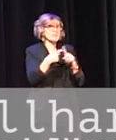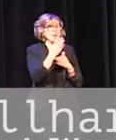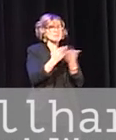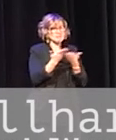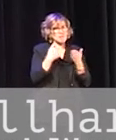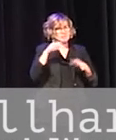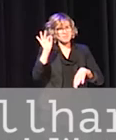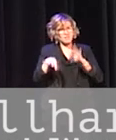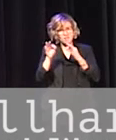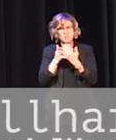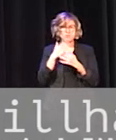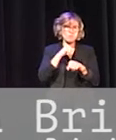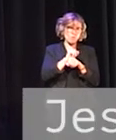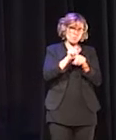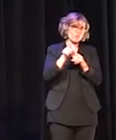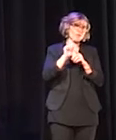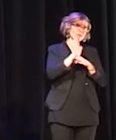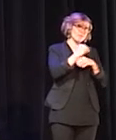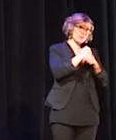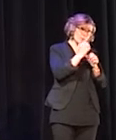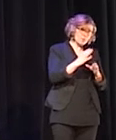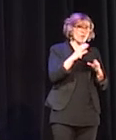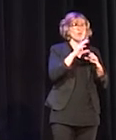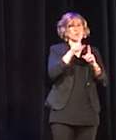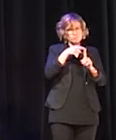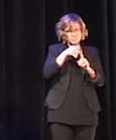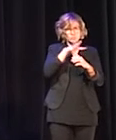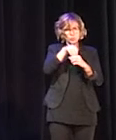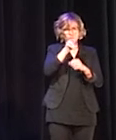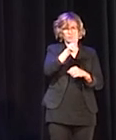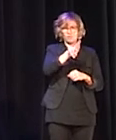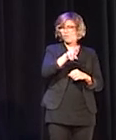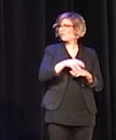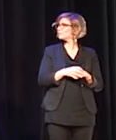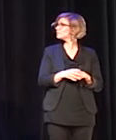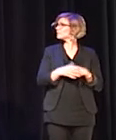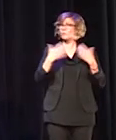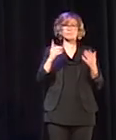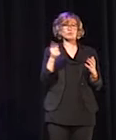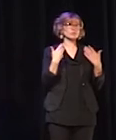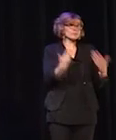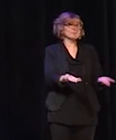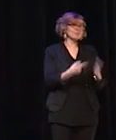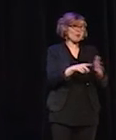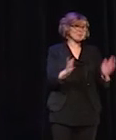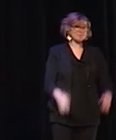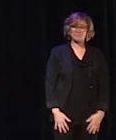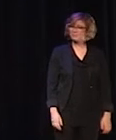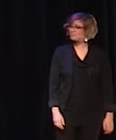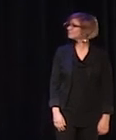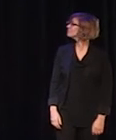finding by working as a filmmaker in VR. So I'm gonna just go for it. I'm gonna start with